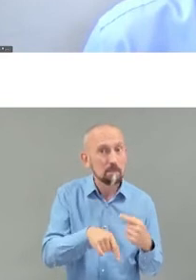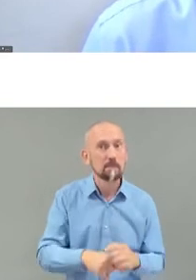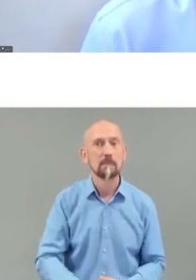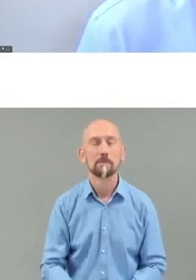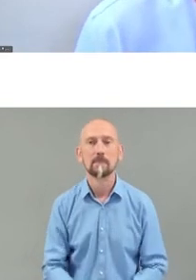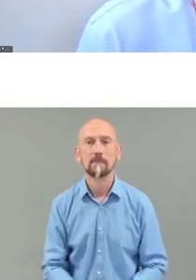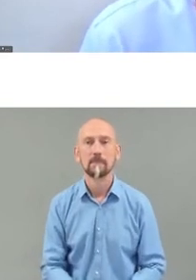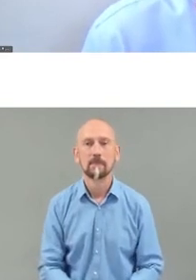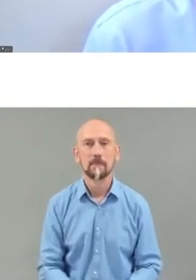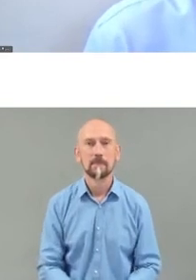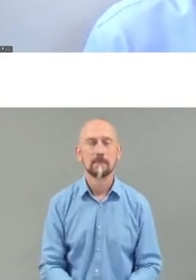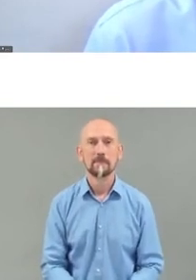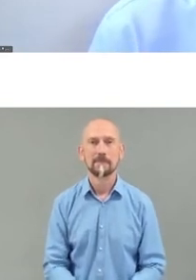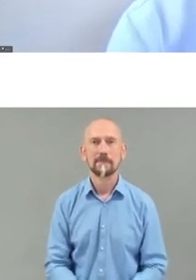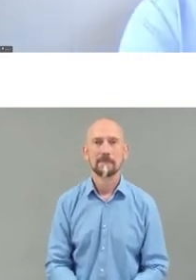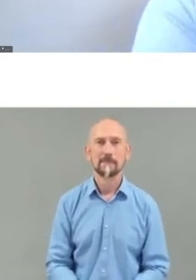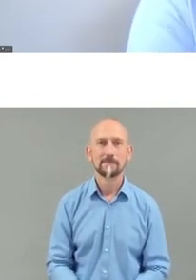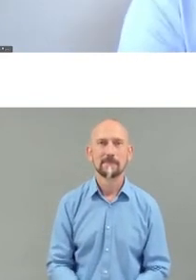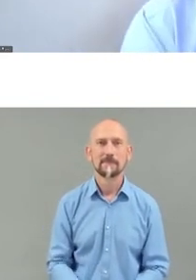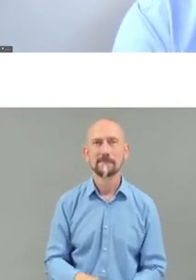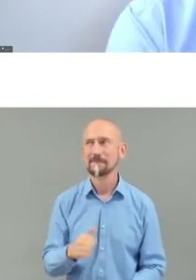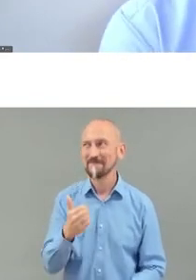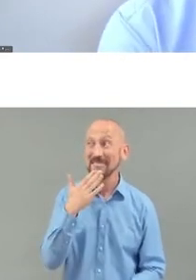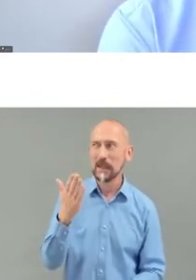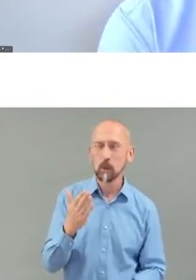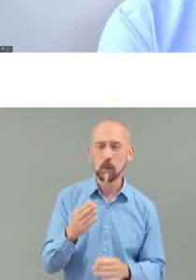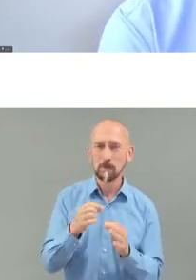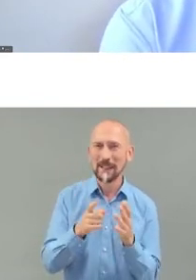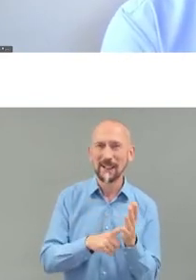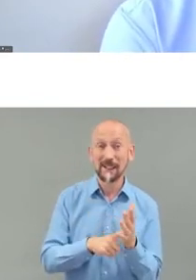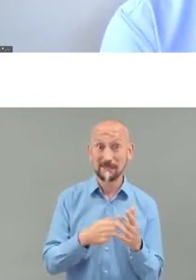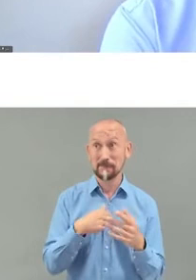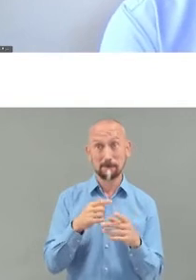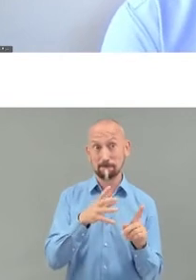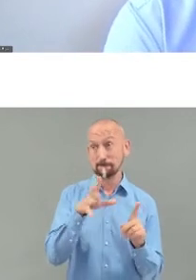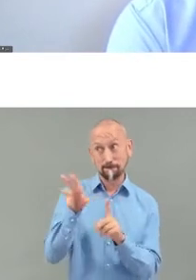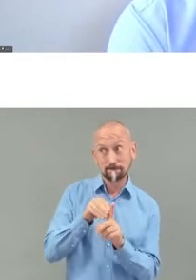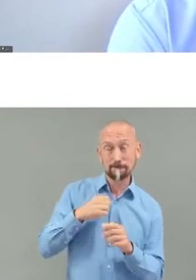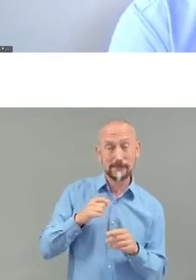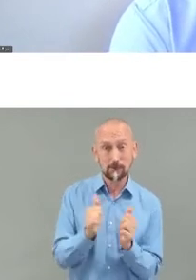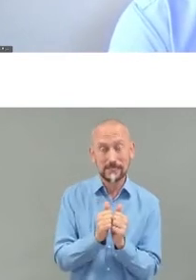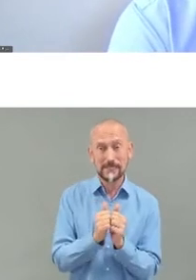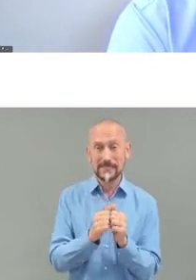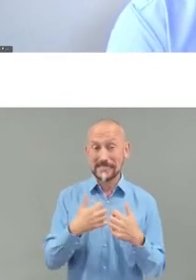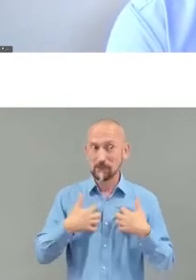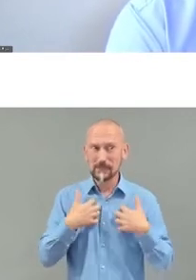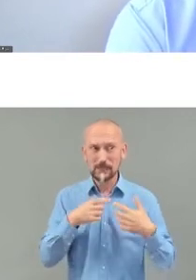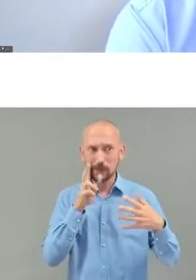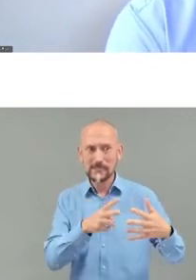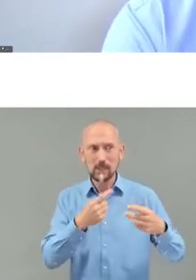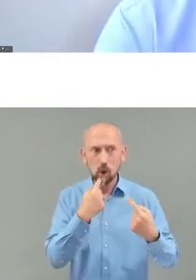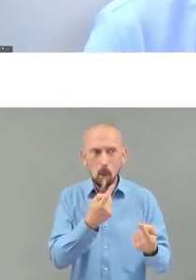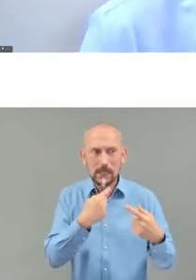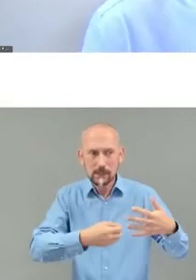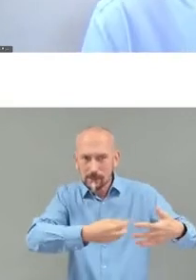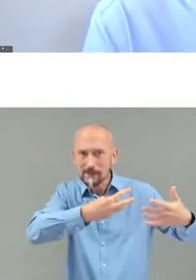Thanks, Bill. And again, I echo what Bill said there. It's really interesting to see the comments that are coming through on the Slido. I suppose the first thing I'd like to pick